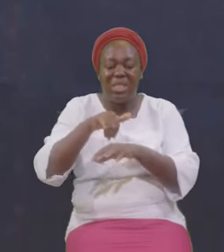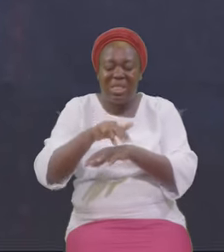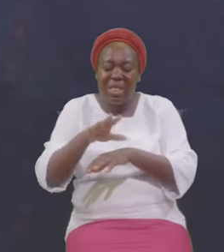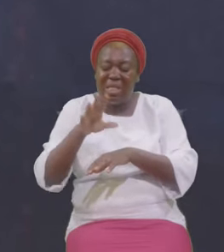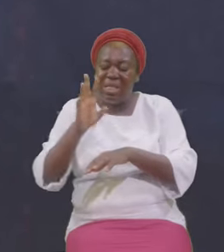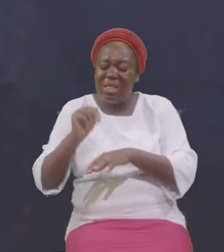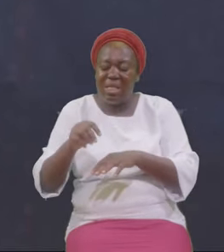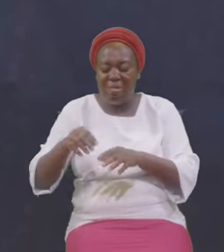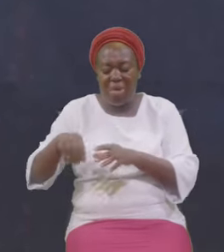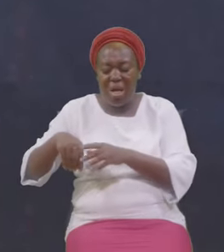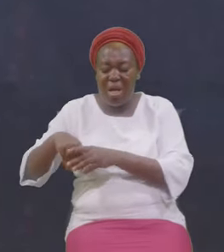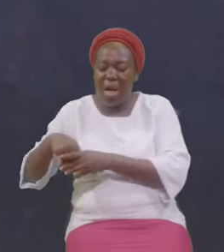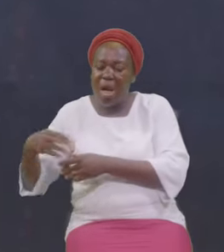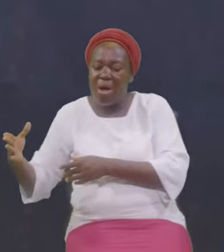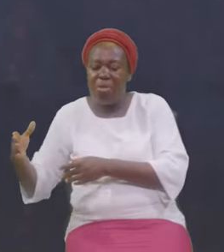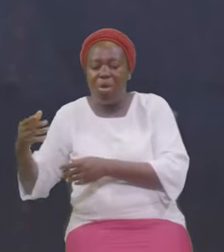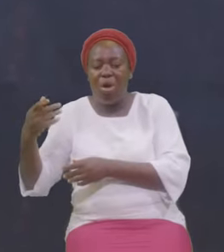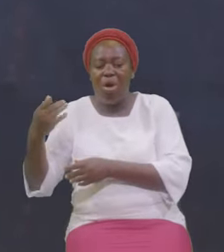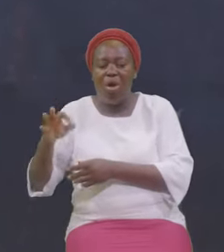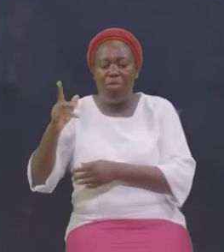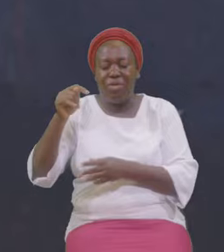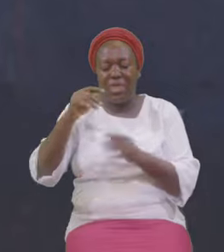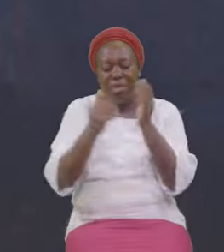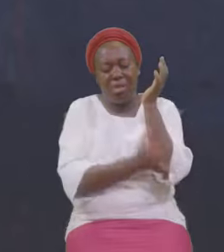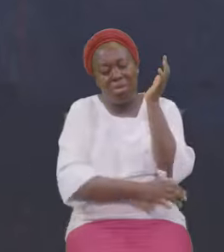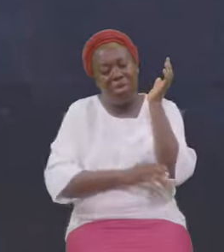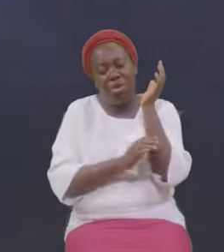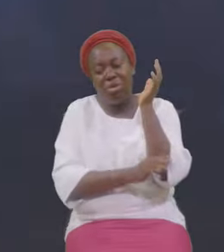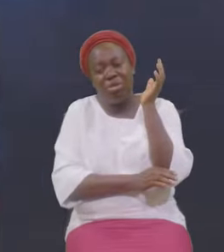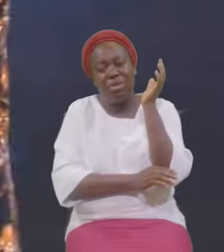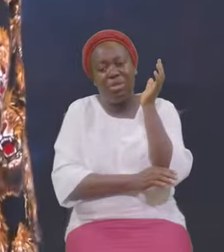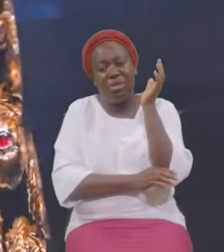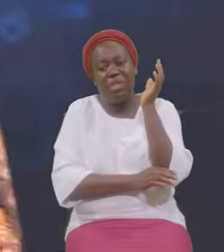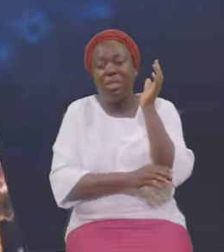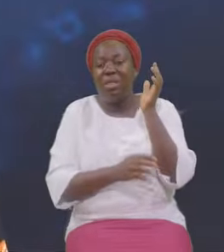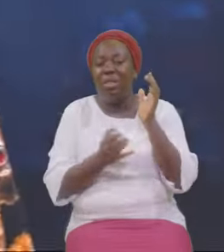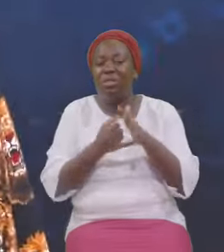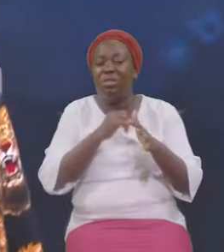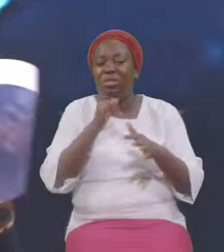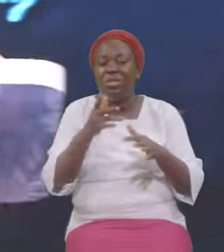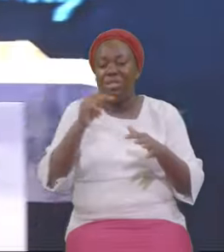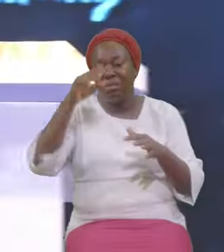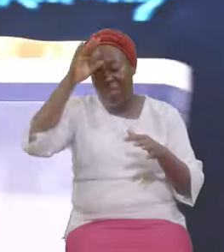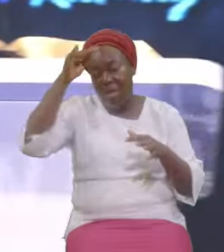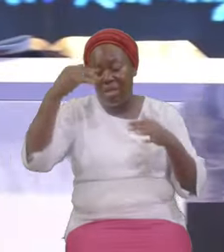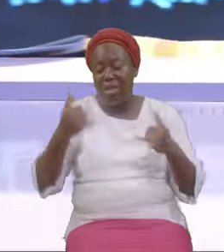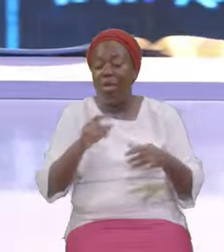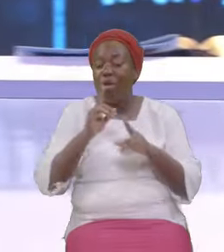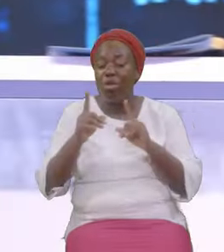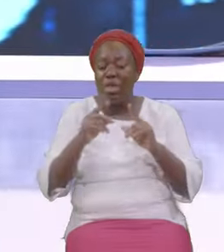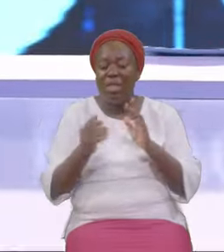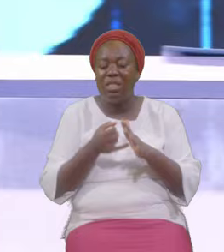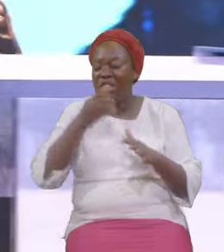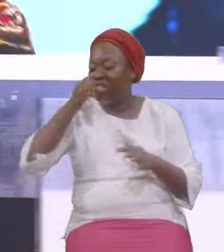away out of the country. It's not the man now talking, it's the evil spirit talking, it's